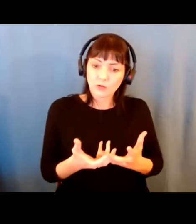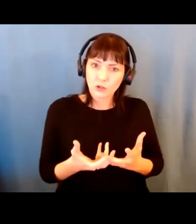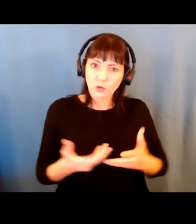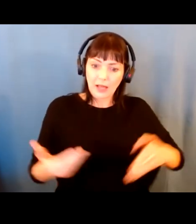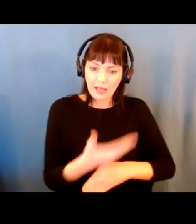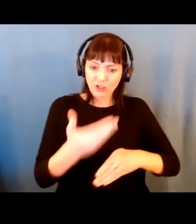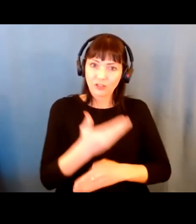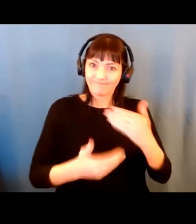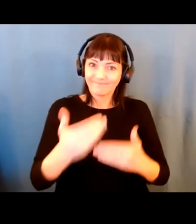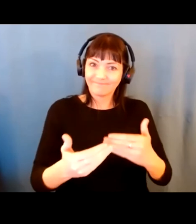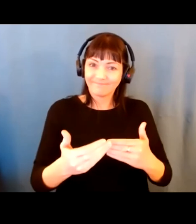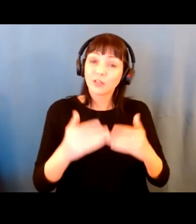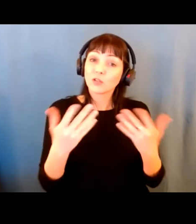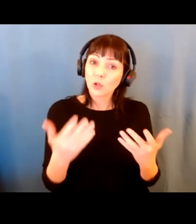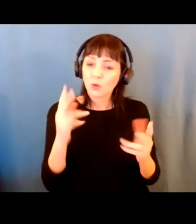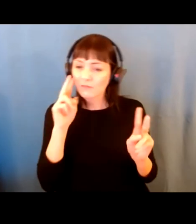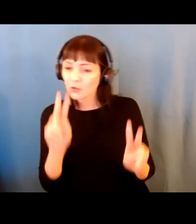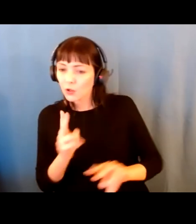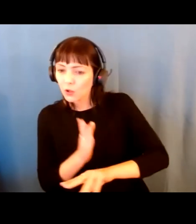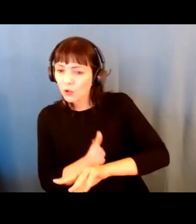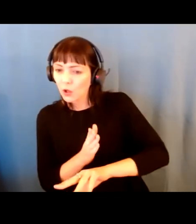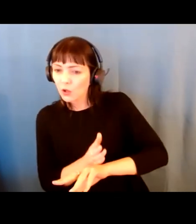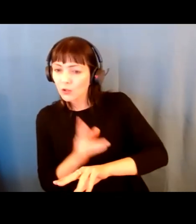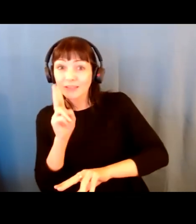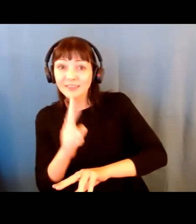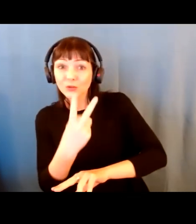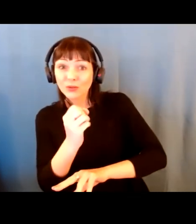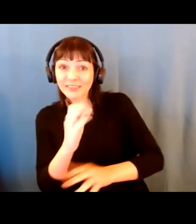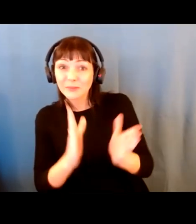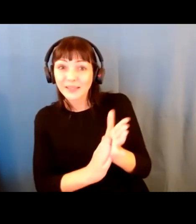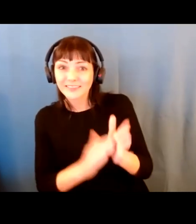we'll be back in 20 minutes. Okay, see you in 20 minutes. Thank you.